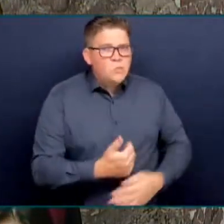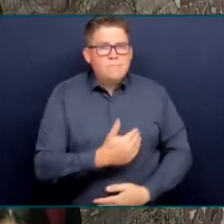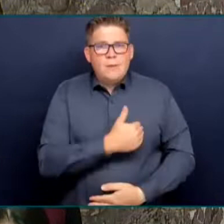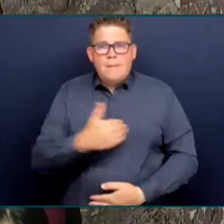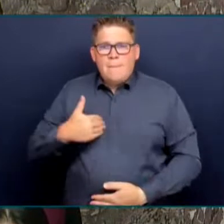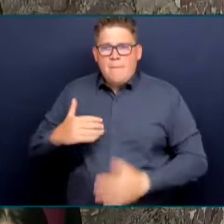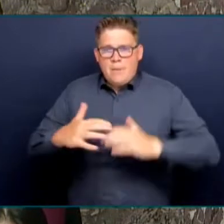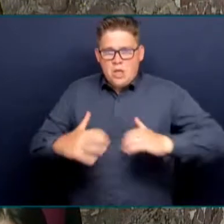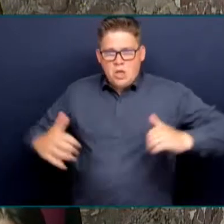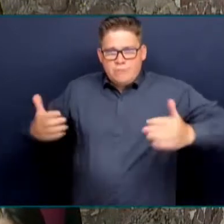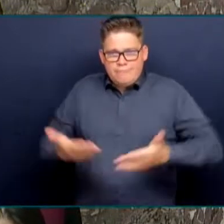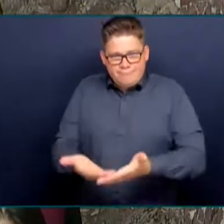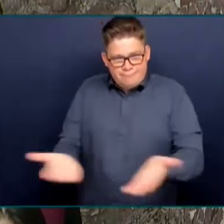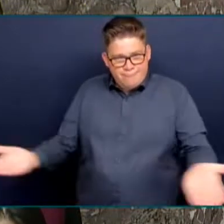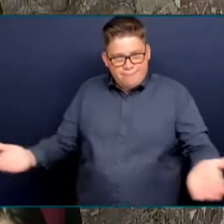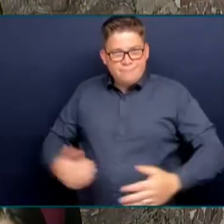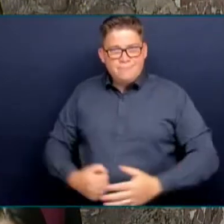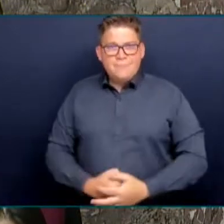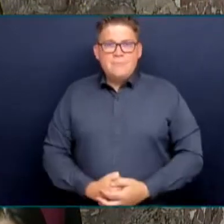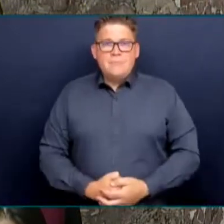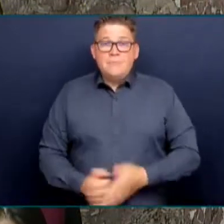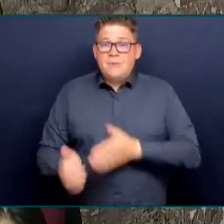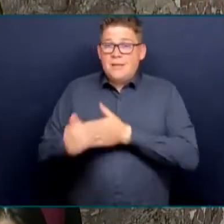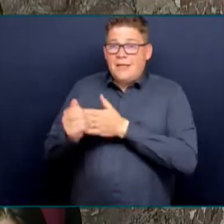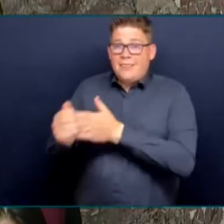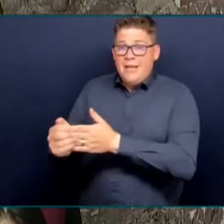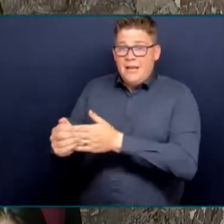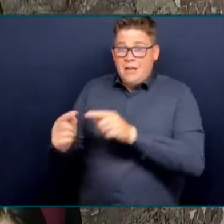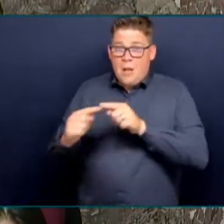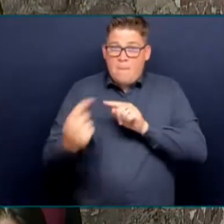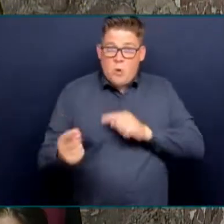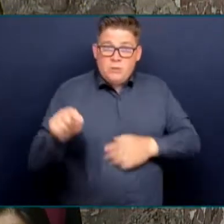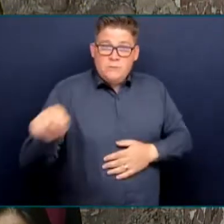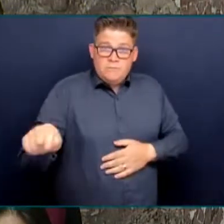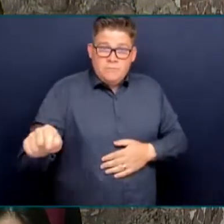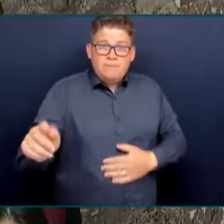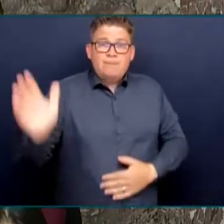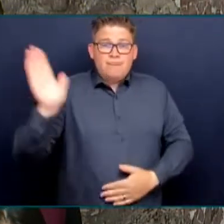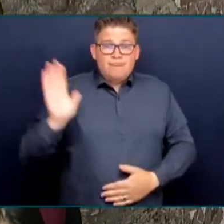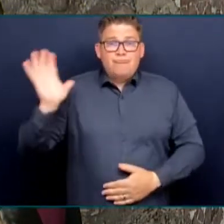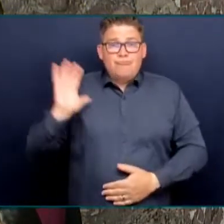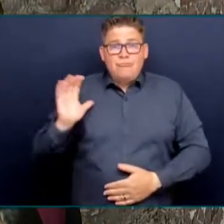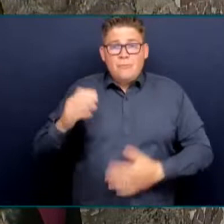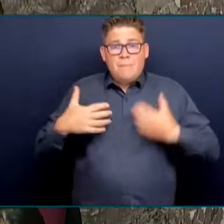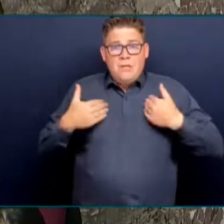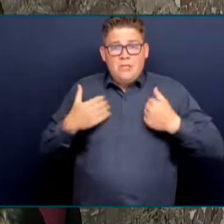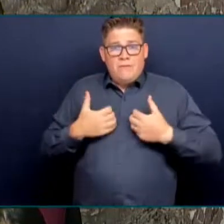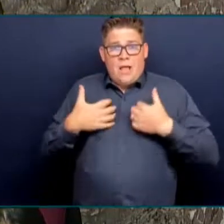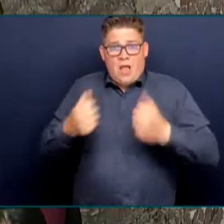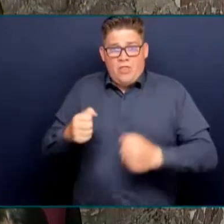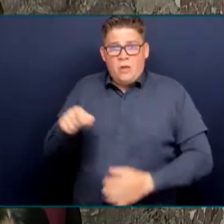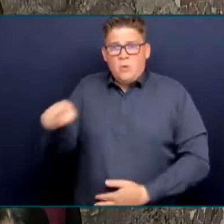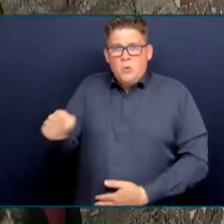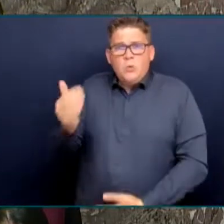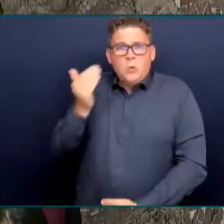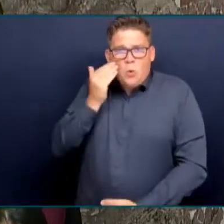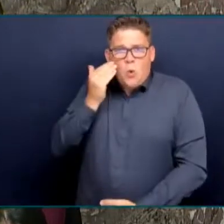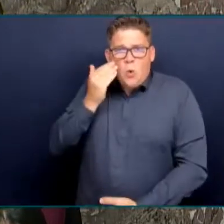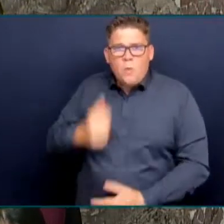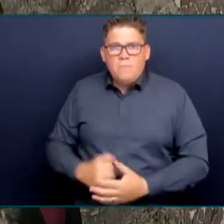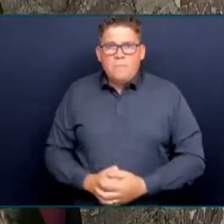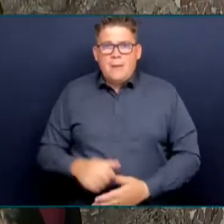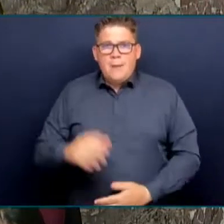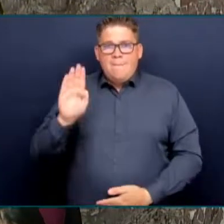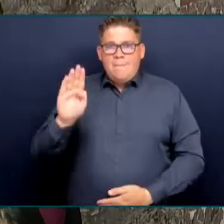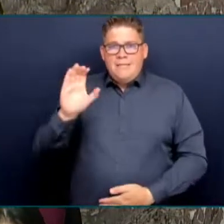Health. He will know this, that our ambulance service, BC Emergency Health Services, had 30% permanent staff